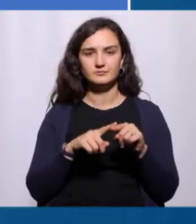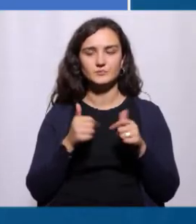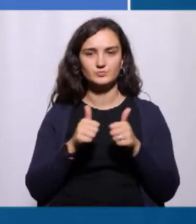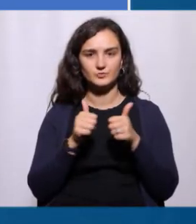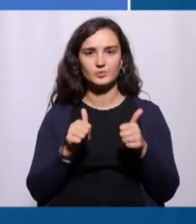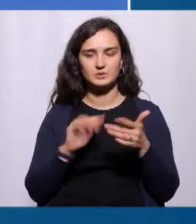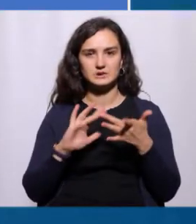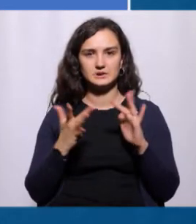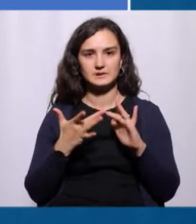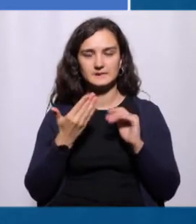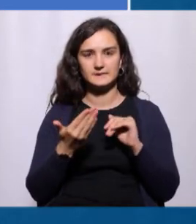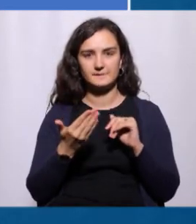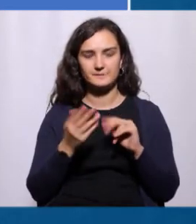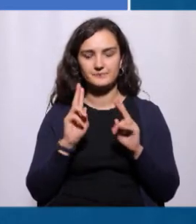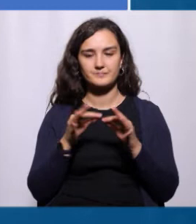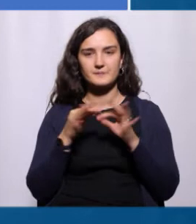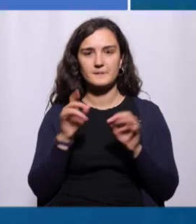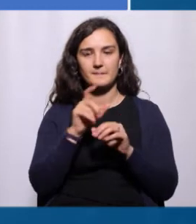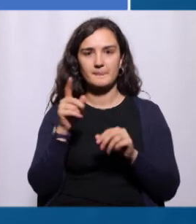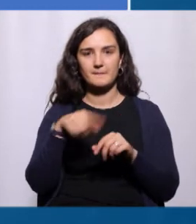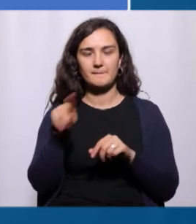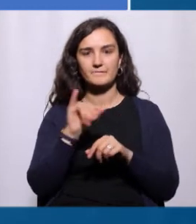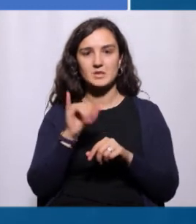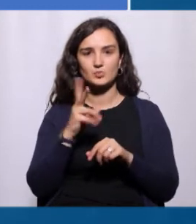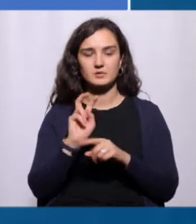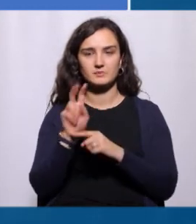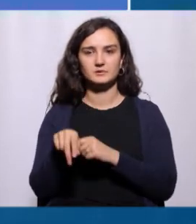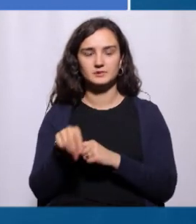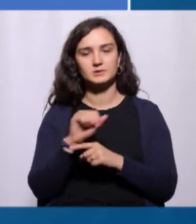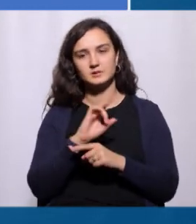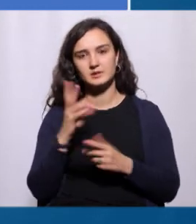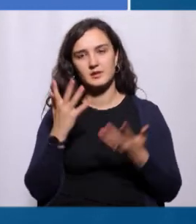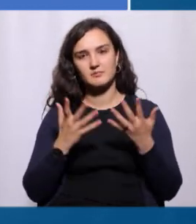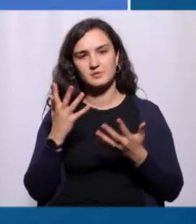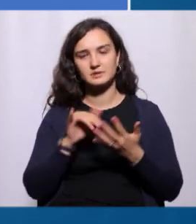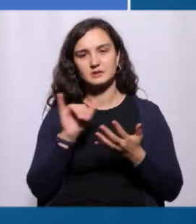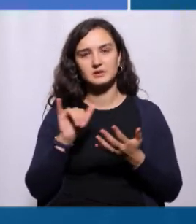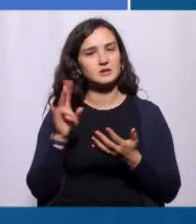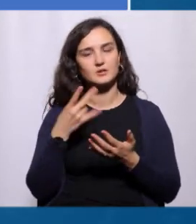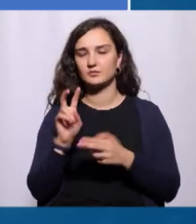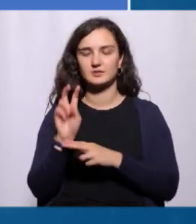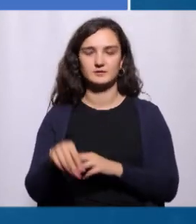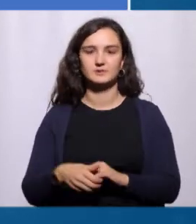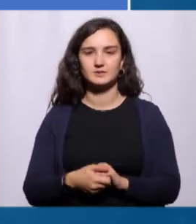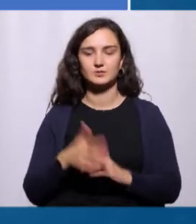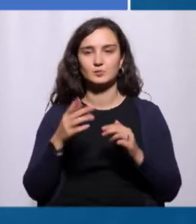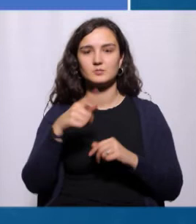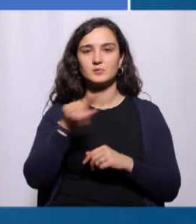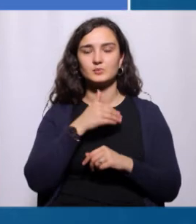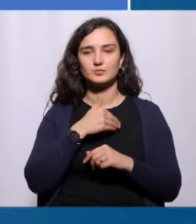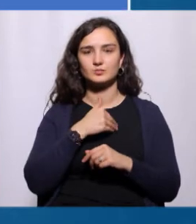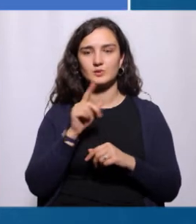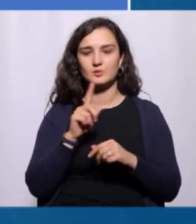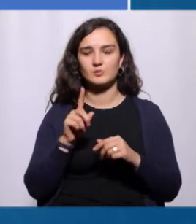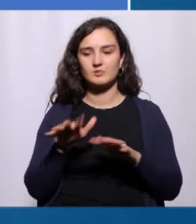as the internet, will let people know where to go, or maybe where not to go if they want to